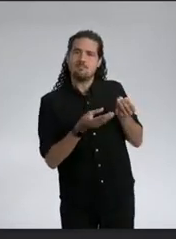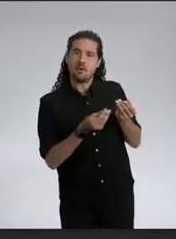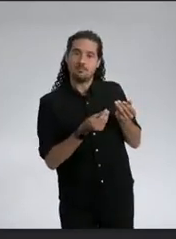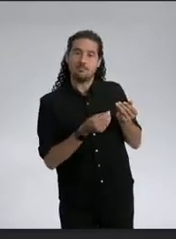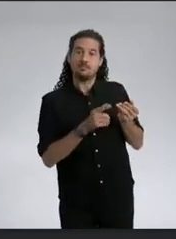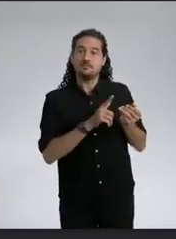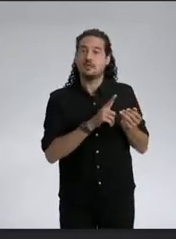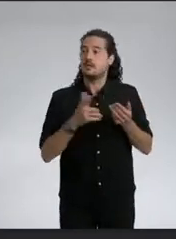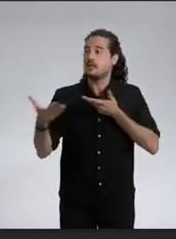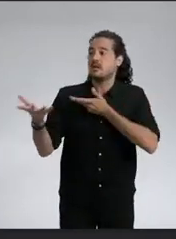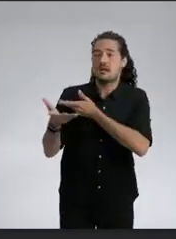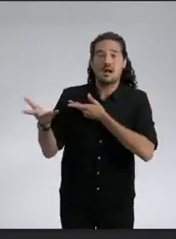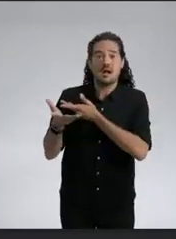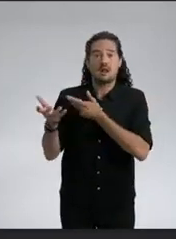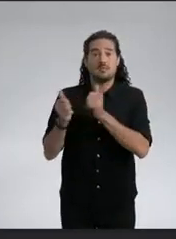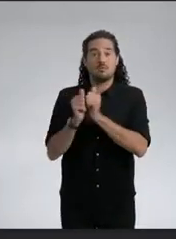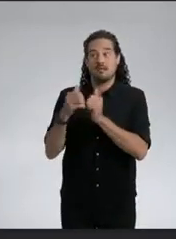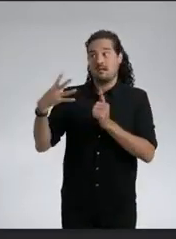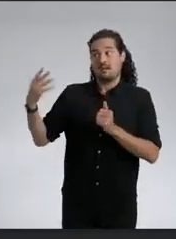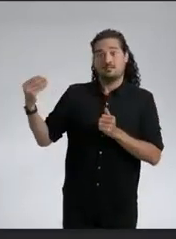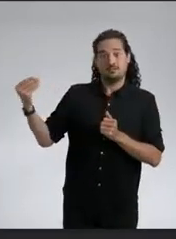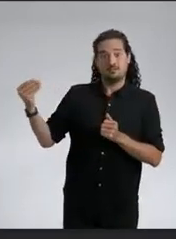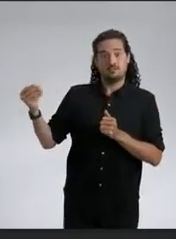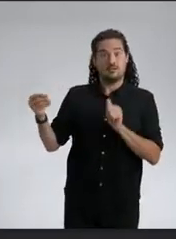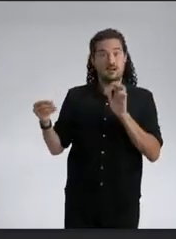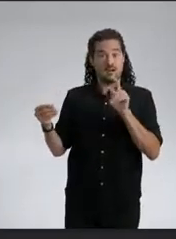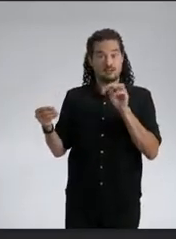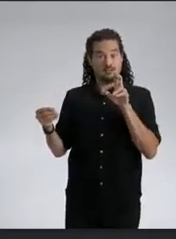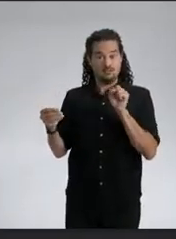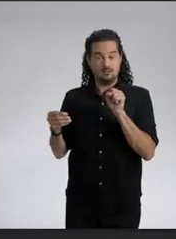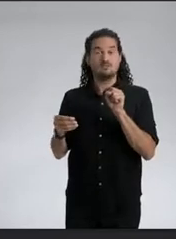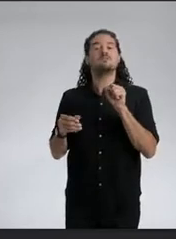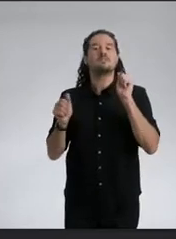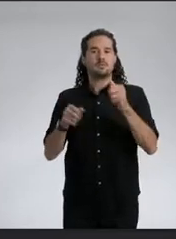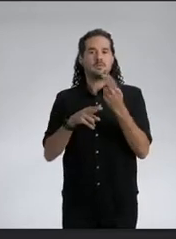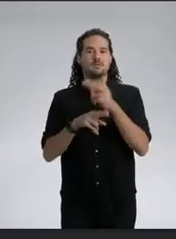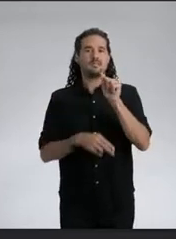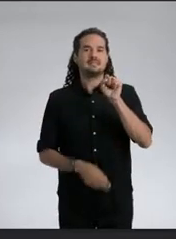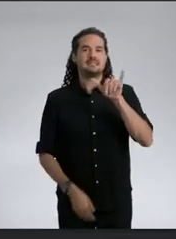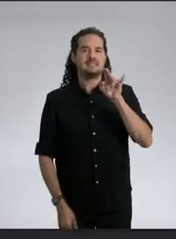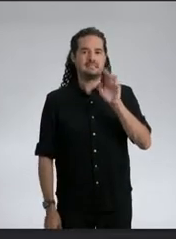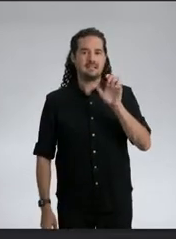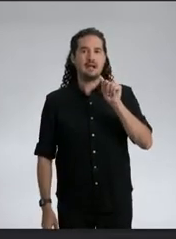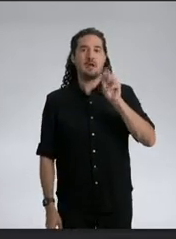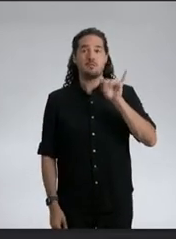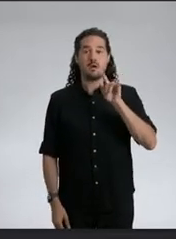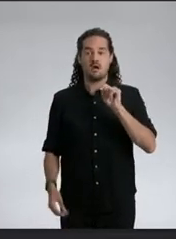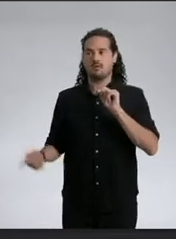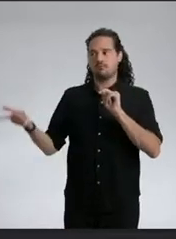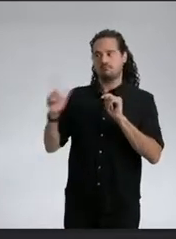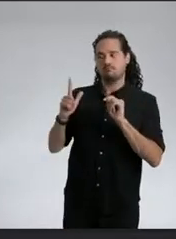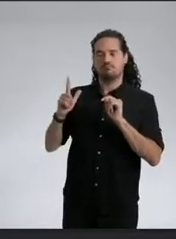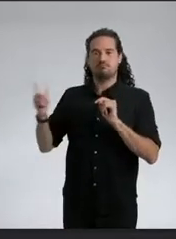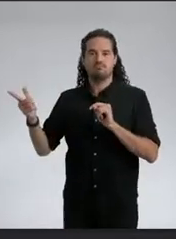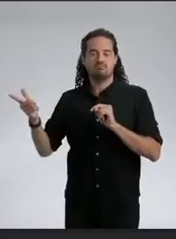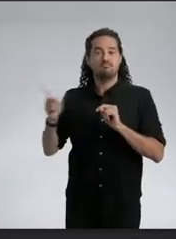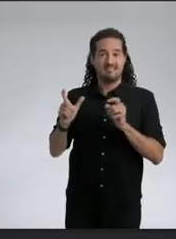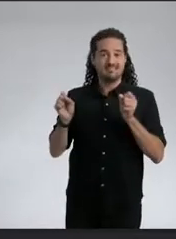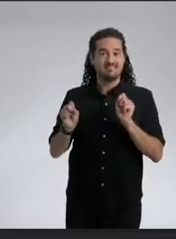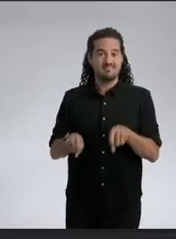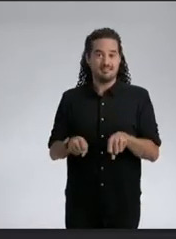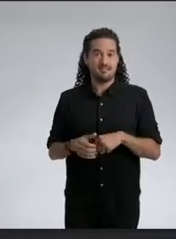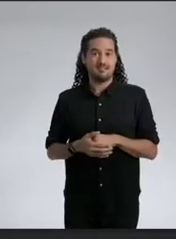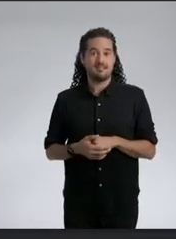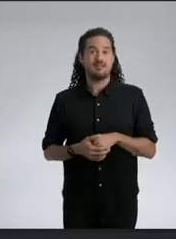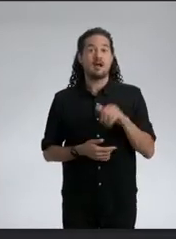actor externally uses async await to guarantee mutual exclusion. The actor concept is so powerful that it